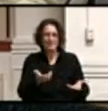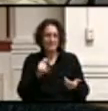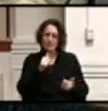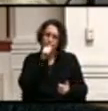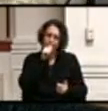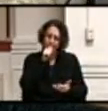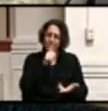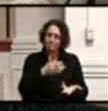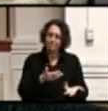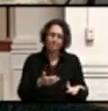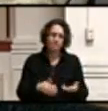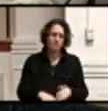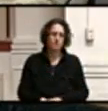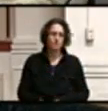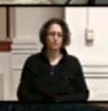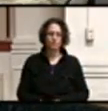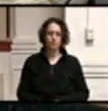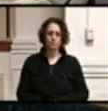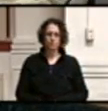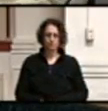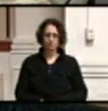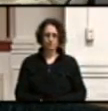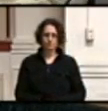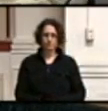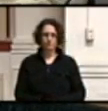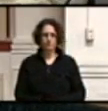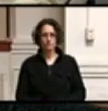certainly, personally, I'm not opposed to